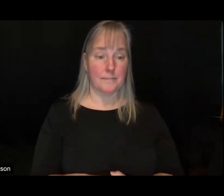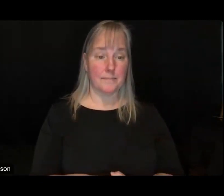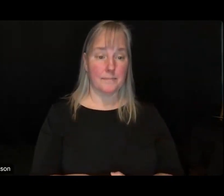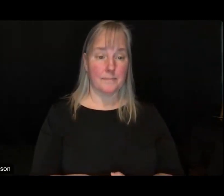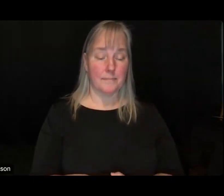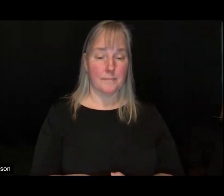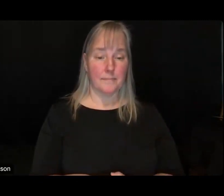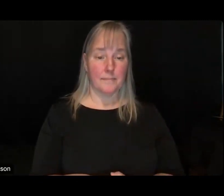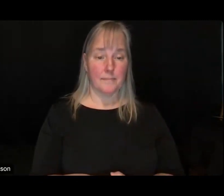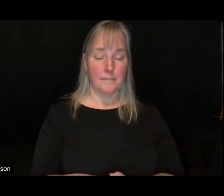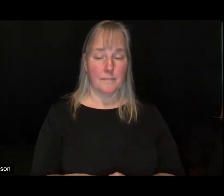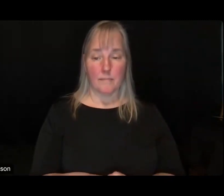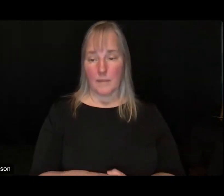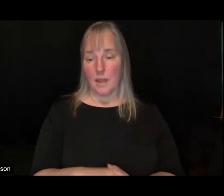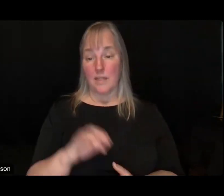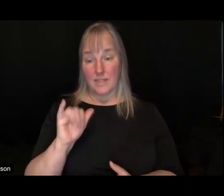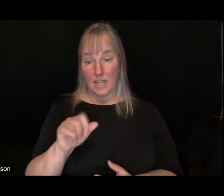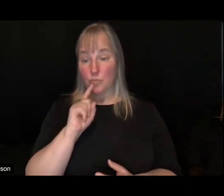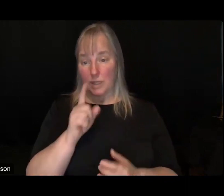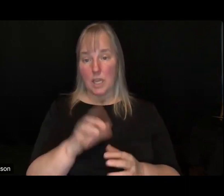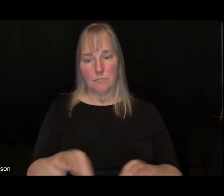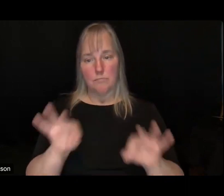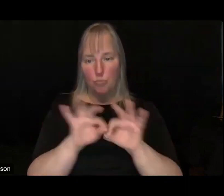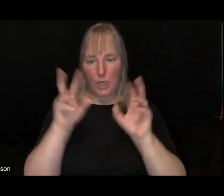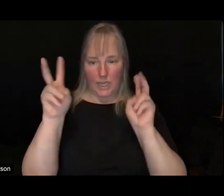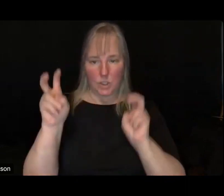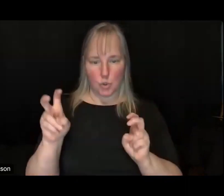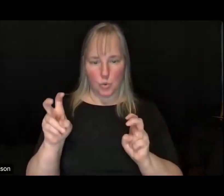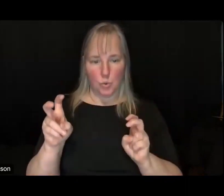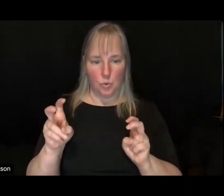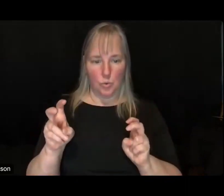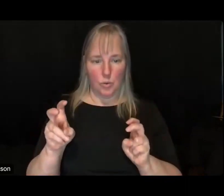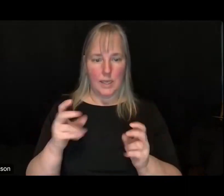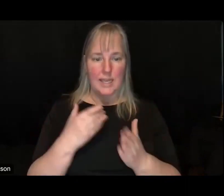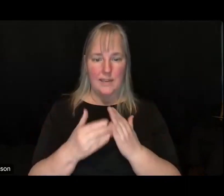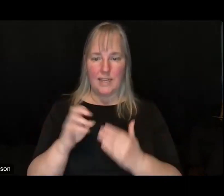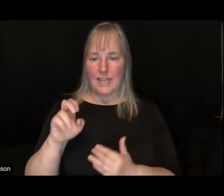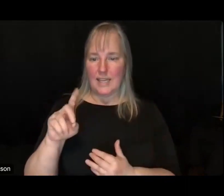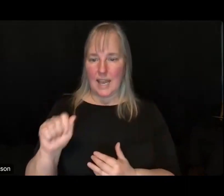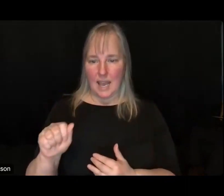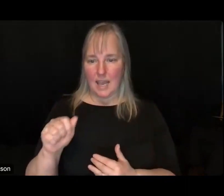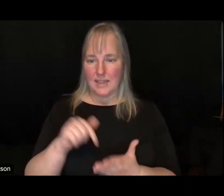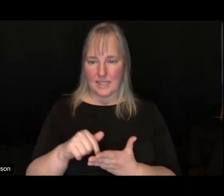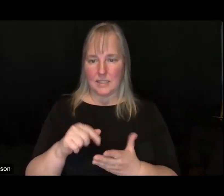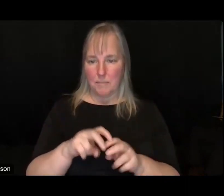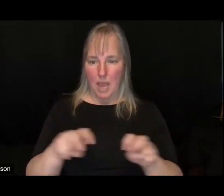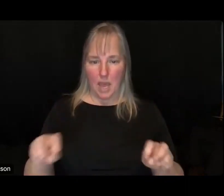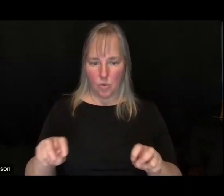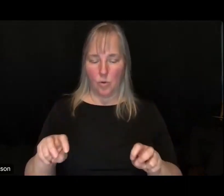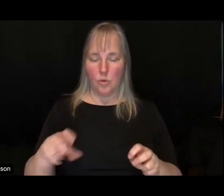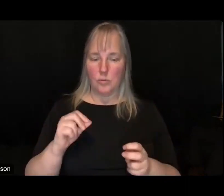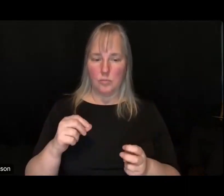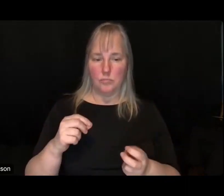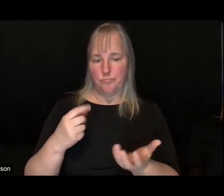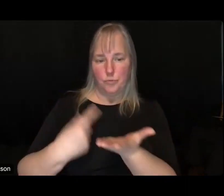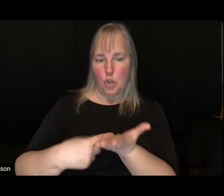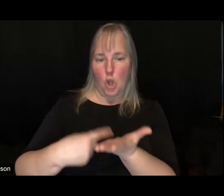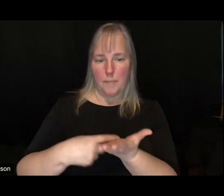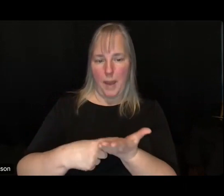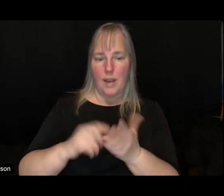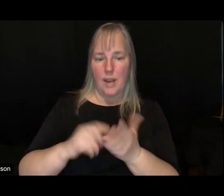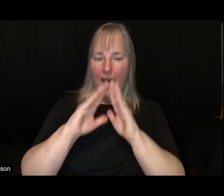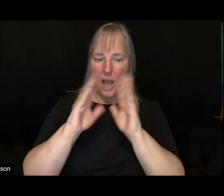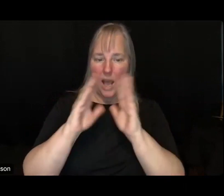I think that's really a critical issue, and even EDA's previous panel has kind of talked about housing affordability and